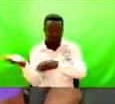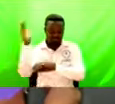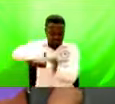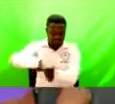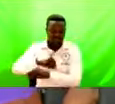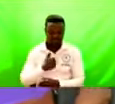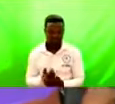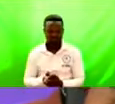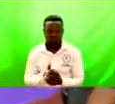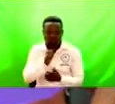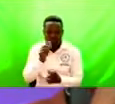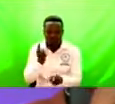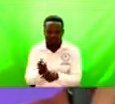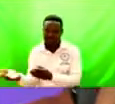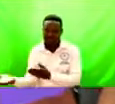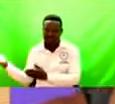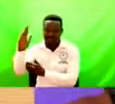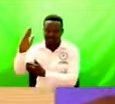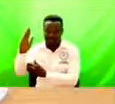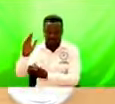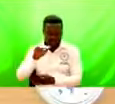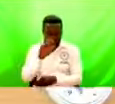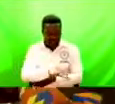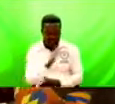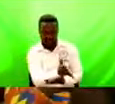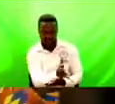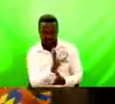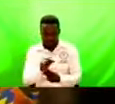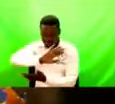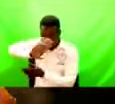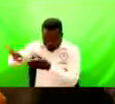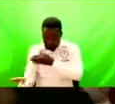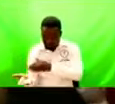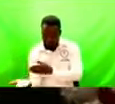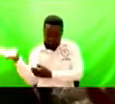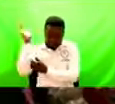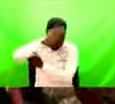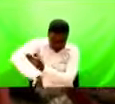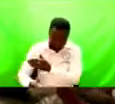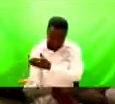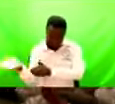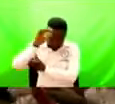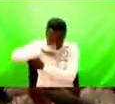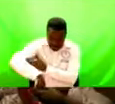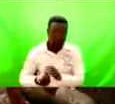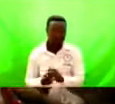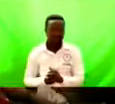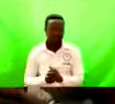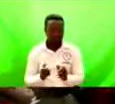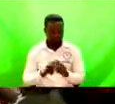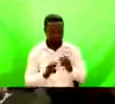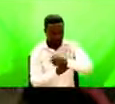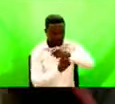The place of the Amudu Anan and the Amudu Esh was in front of the